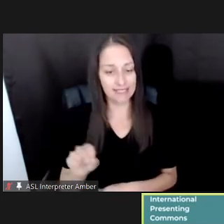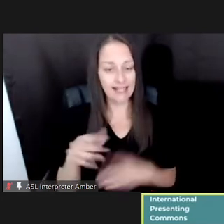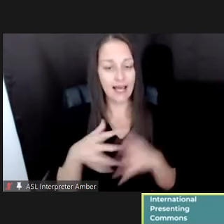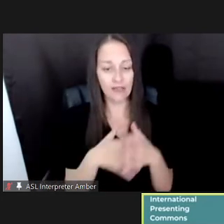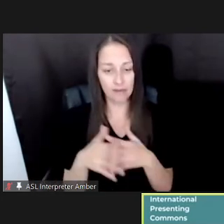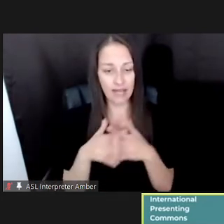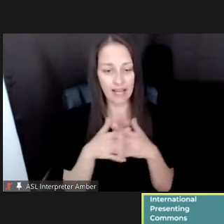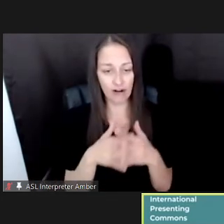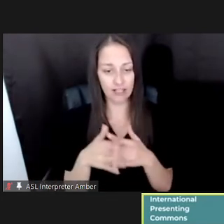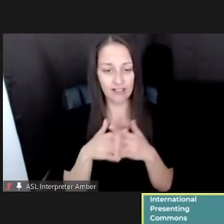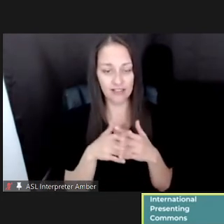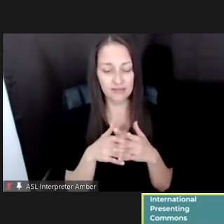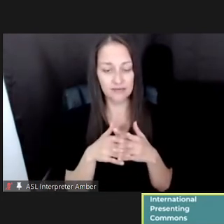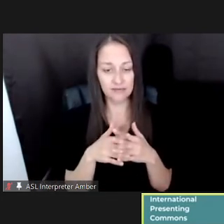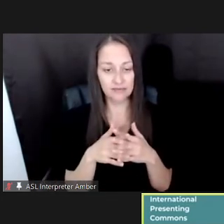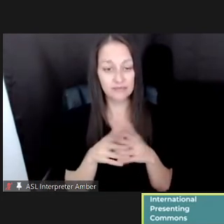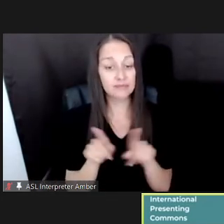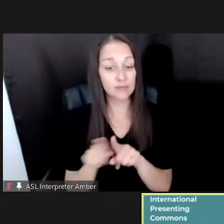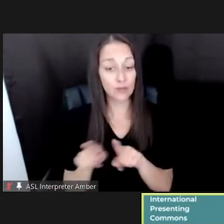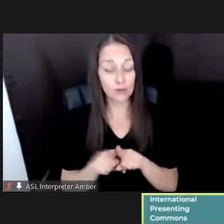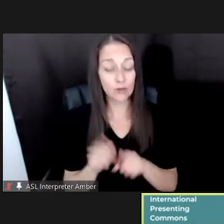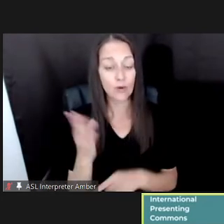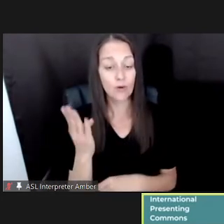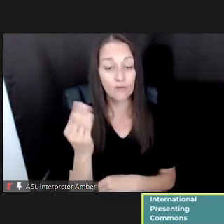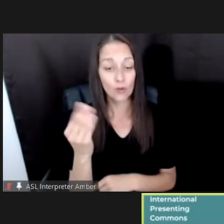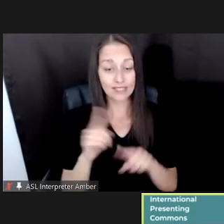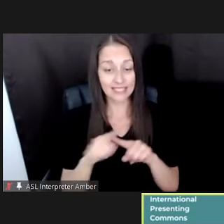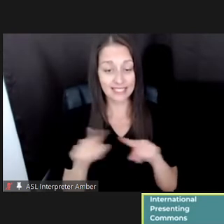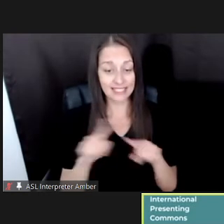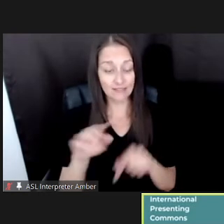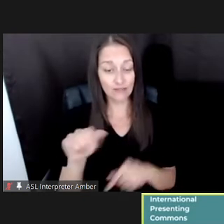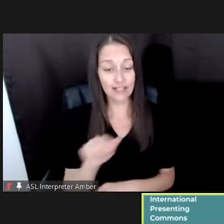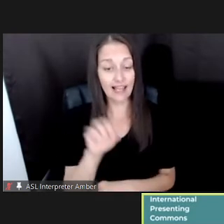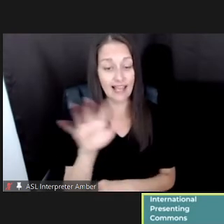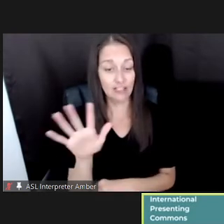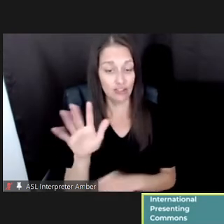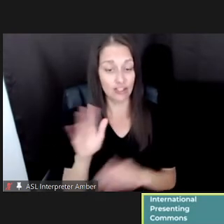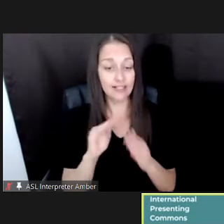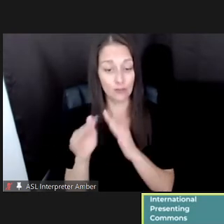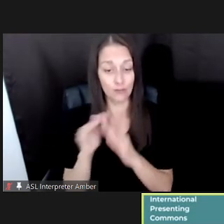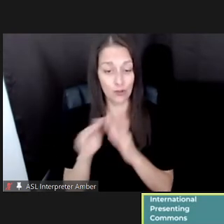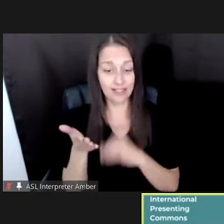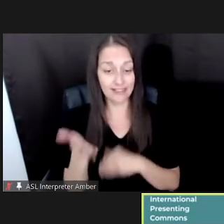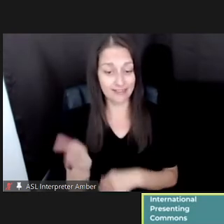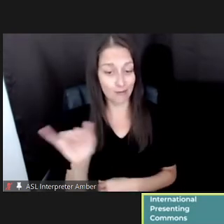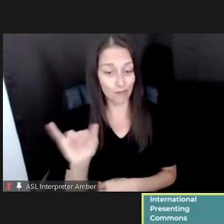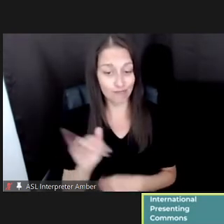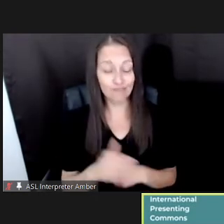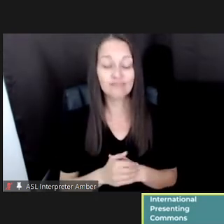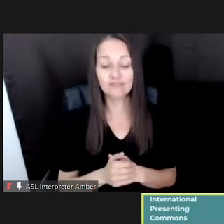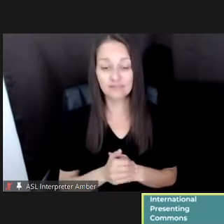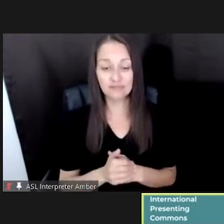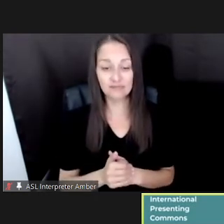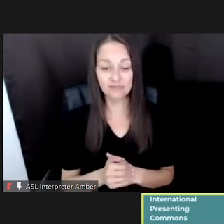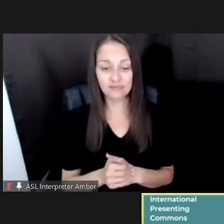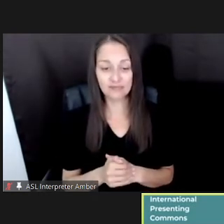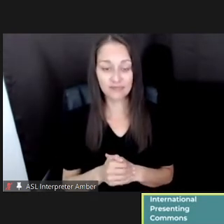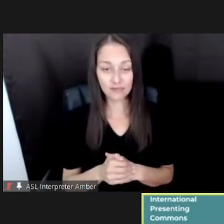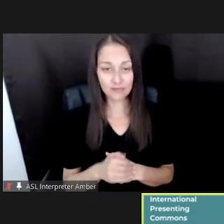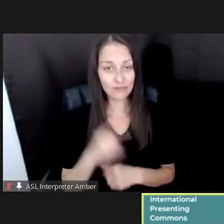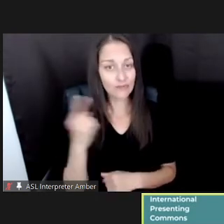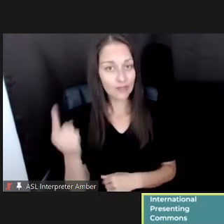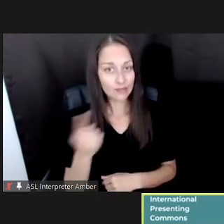are 14 different Asian communities. And so we have always looked at